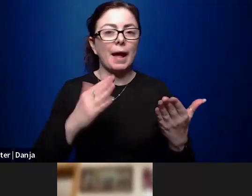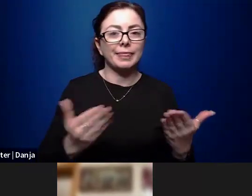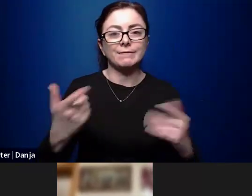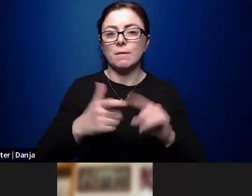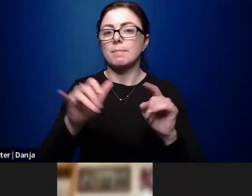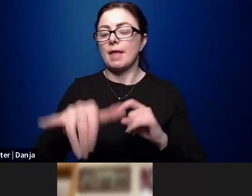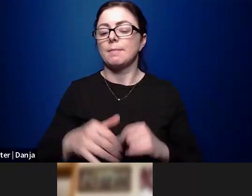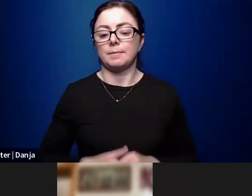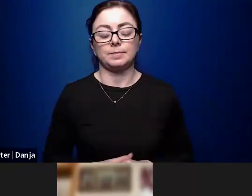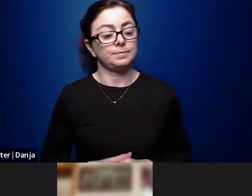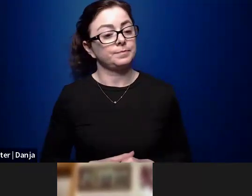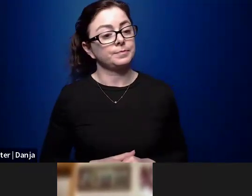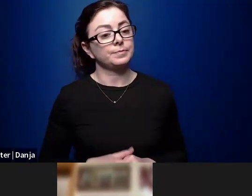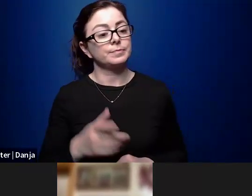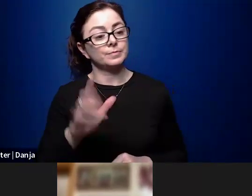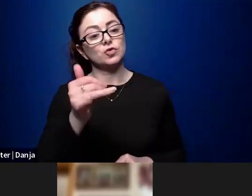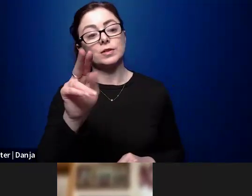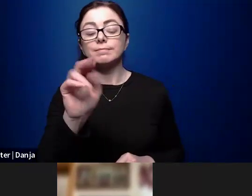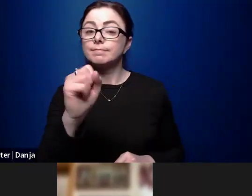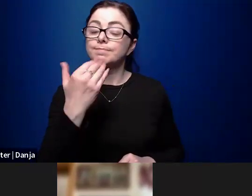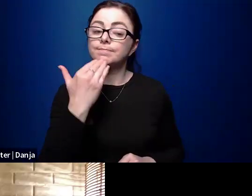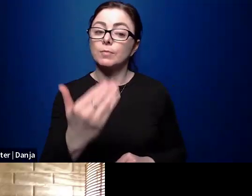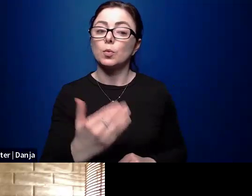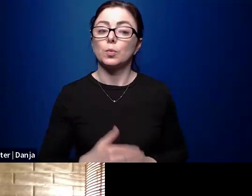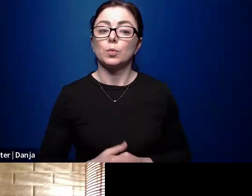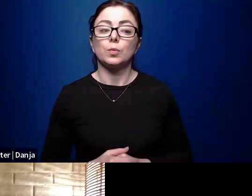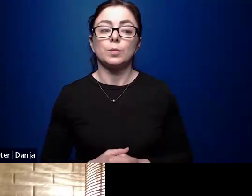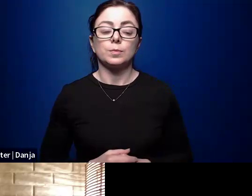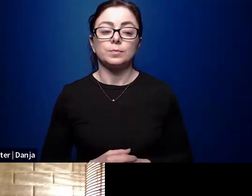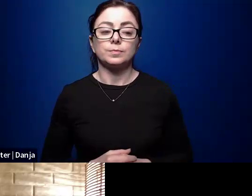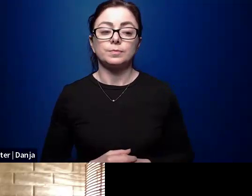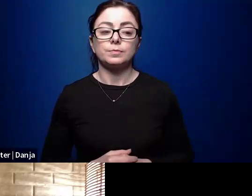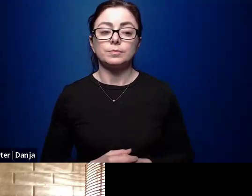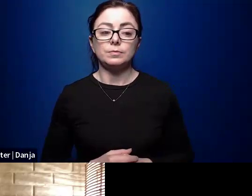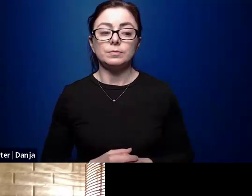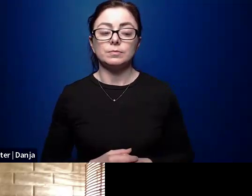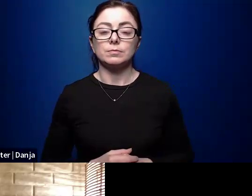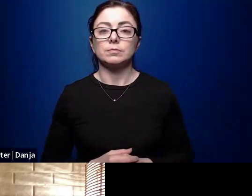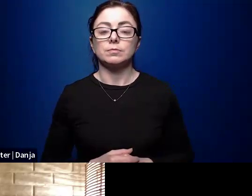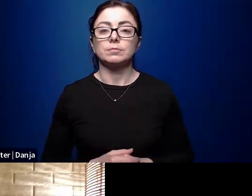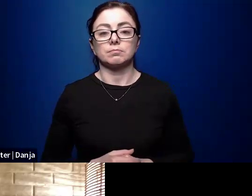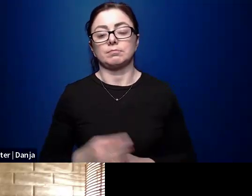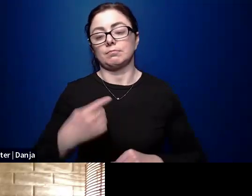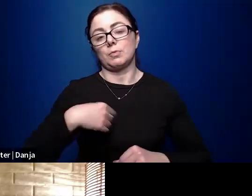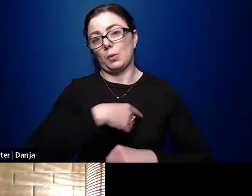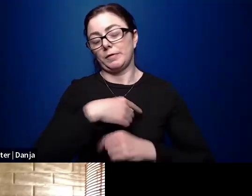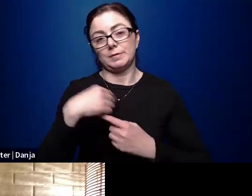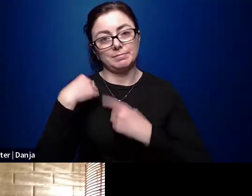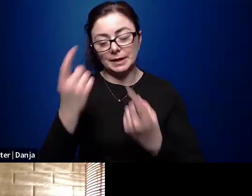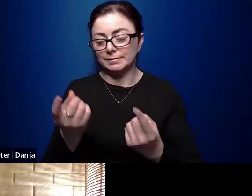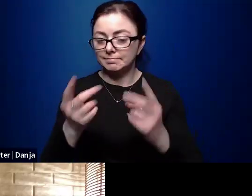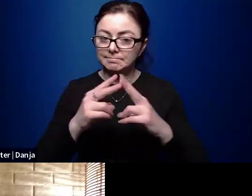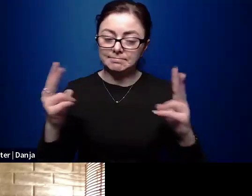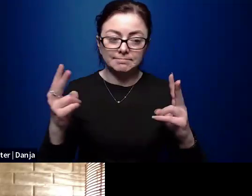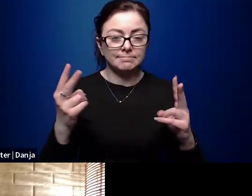Yeah, thank you. I think we have been incredibly blessed and lucky that we weren't met